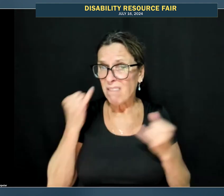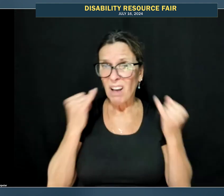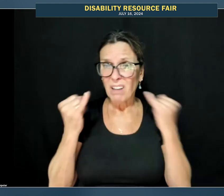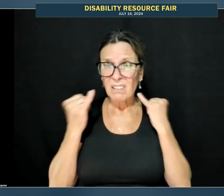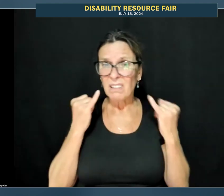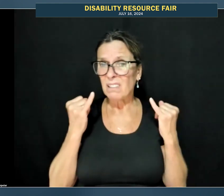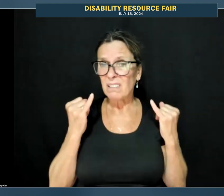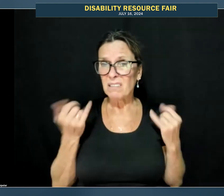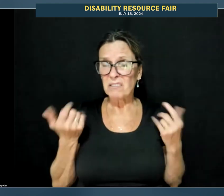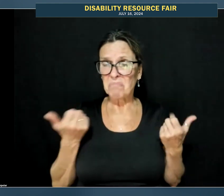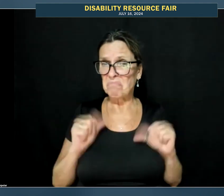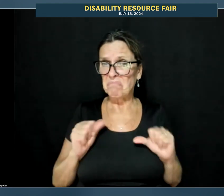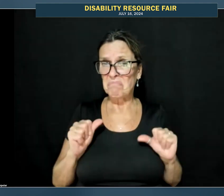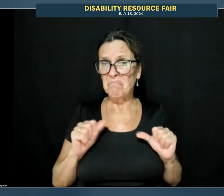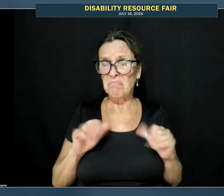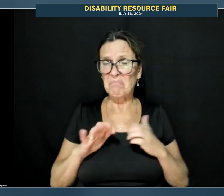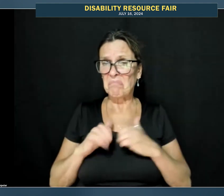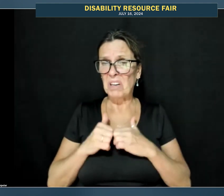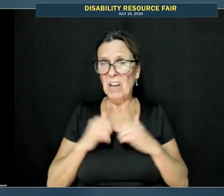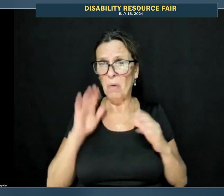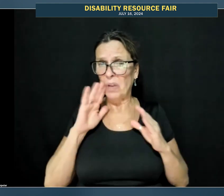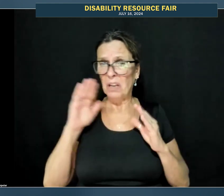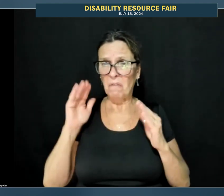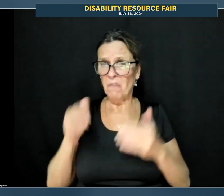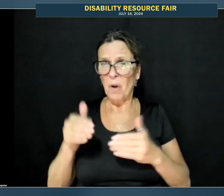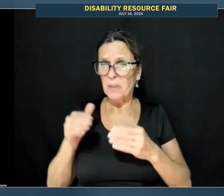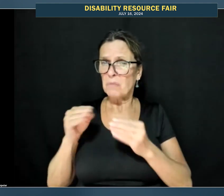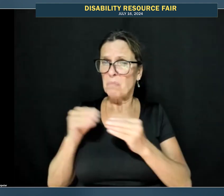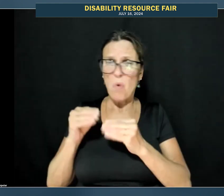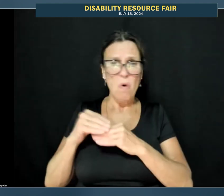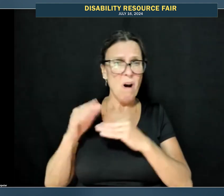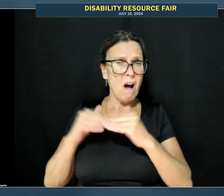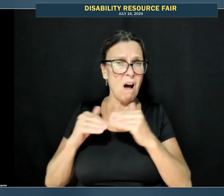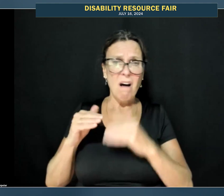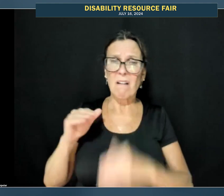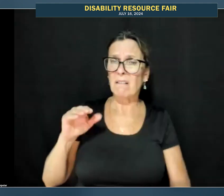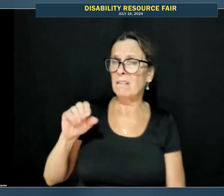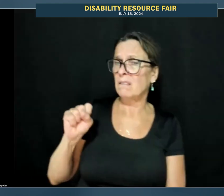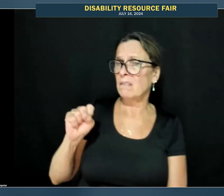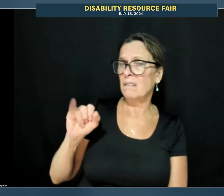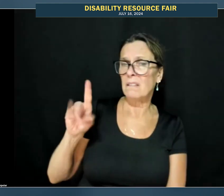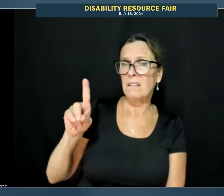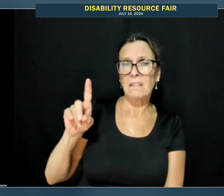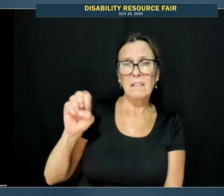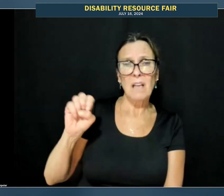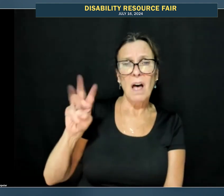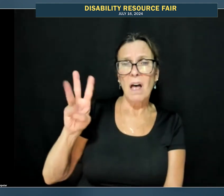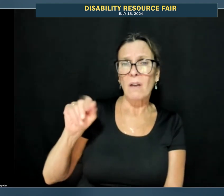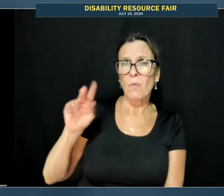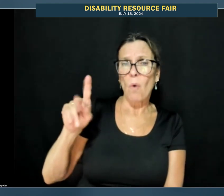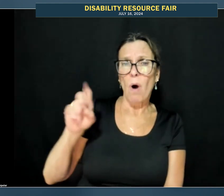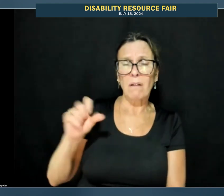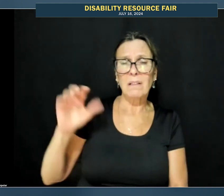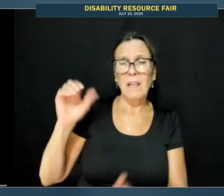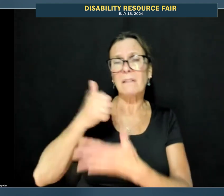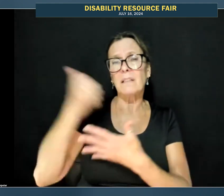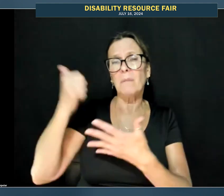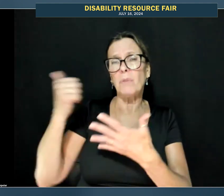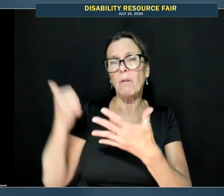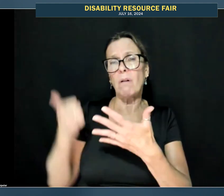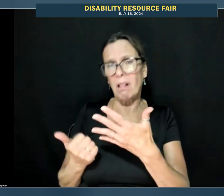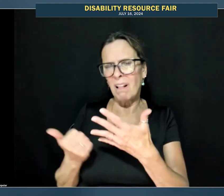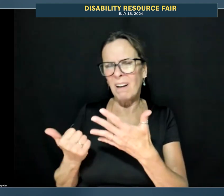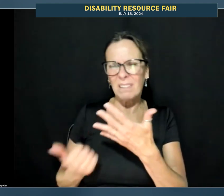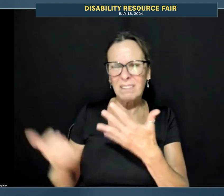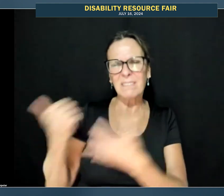could focus more on the sidewalks in Northampton, because oftentimes they seem like side projects to other projects. And I'd